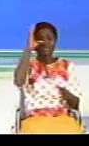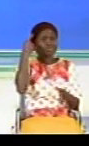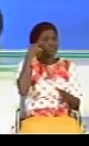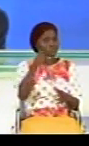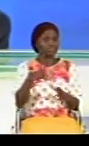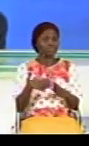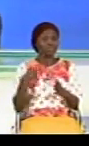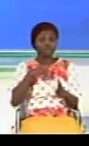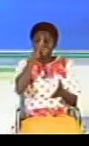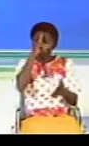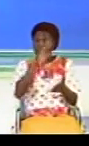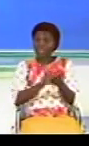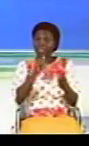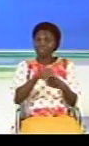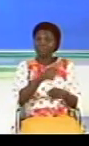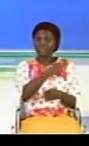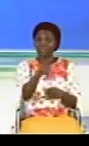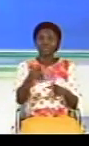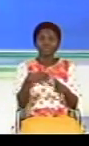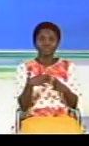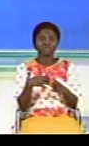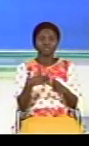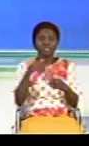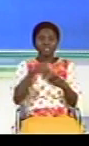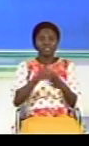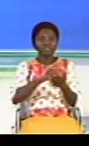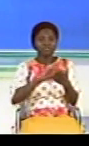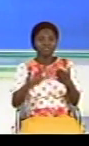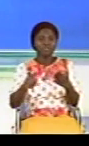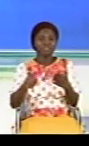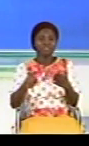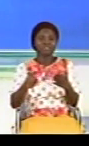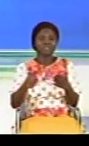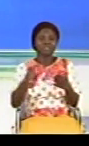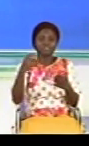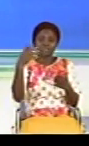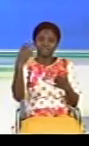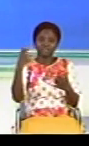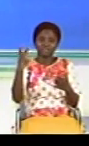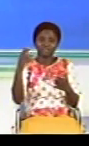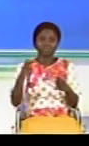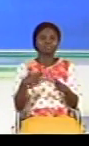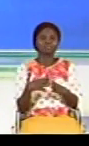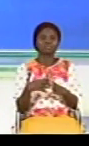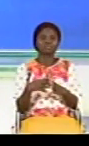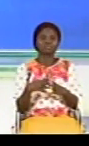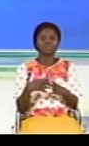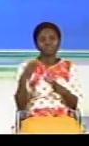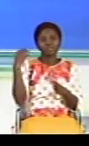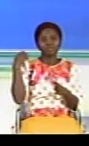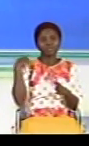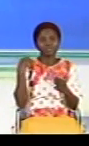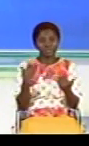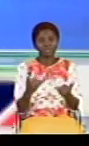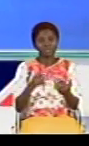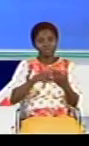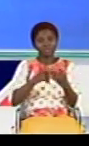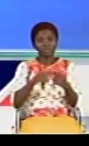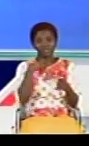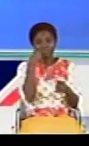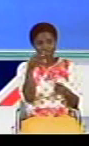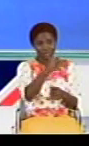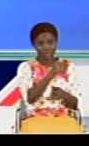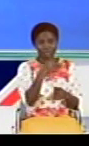at verse 60, after he now began to tell them the truth. Many therefore, of